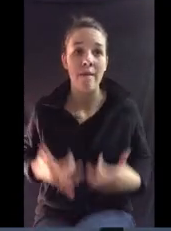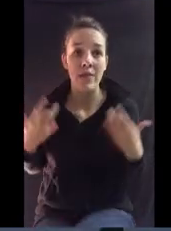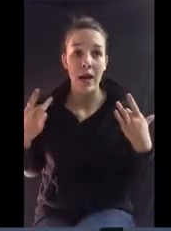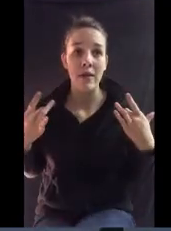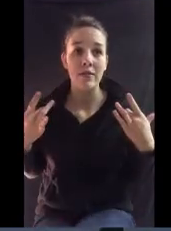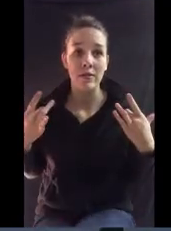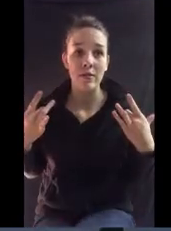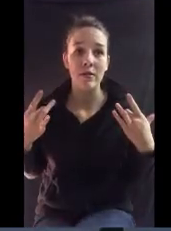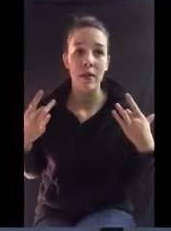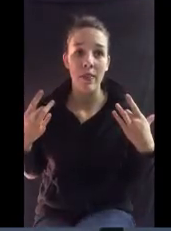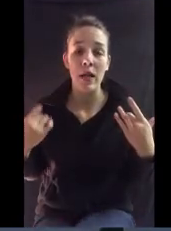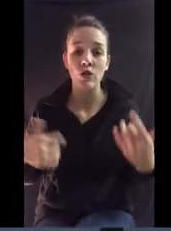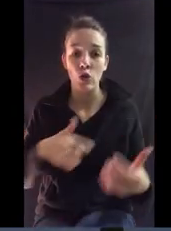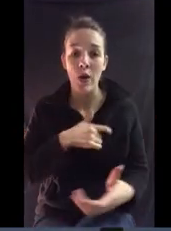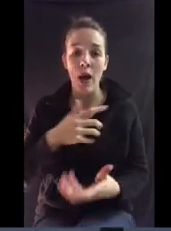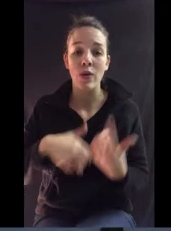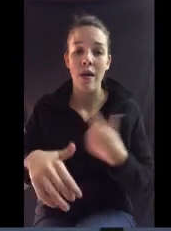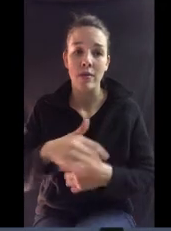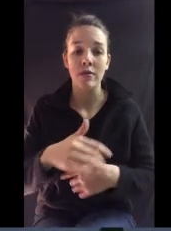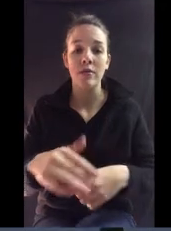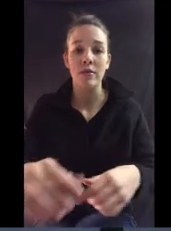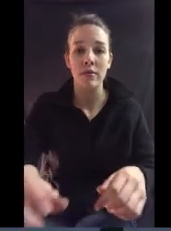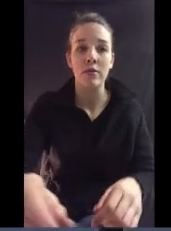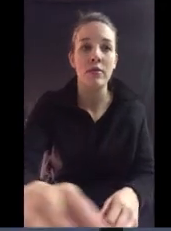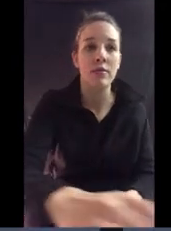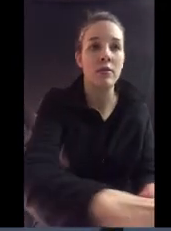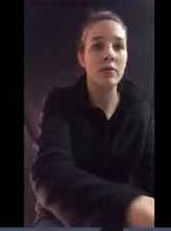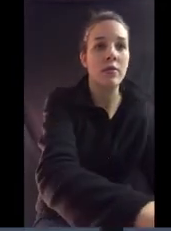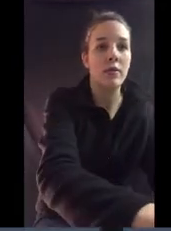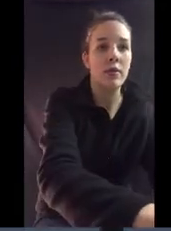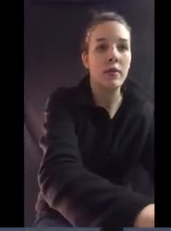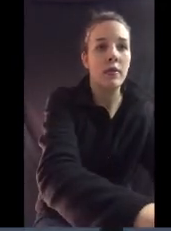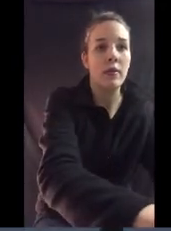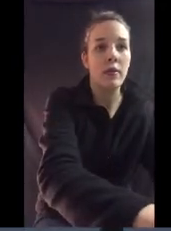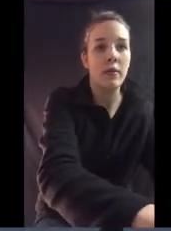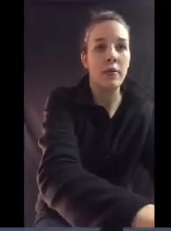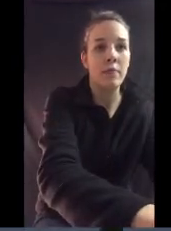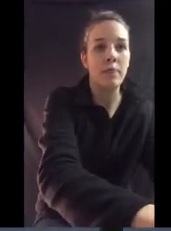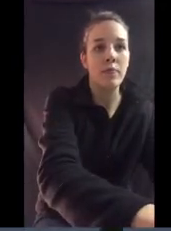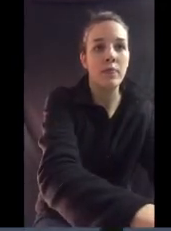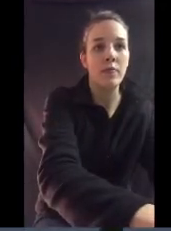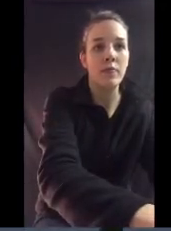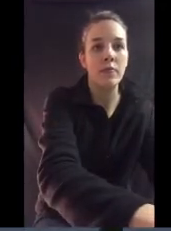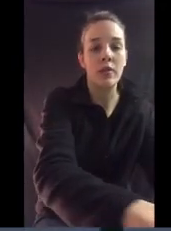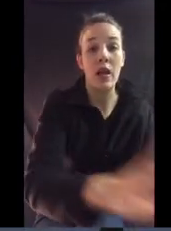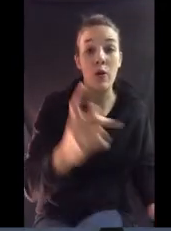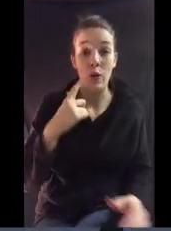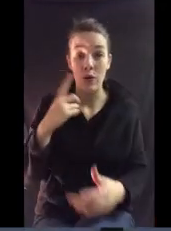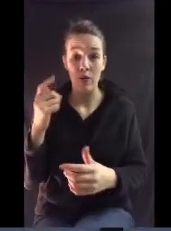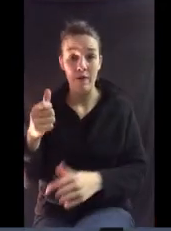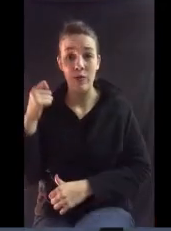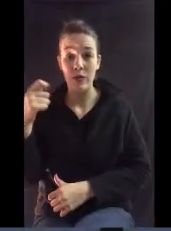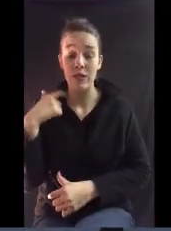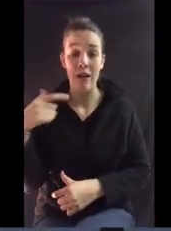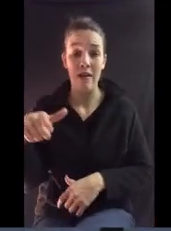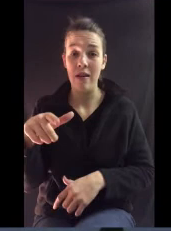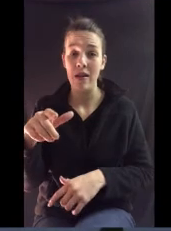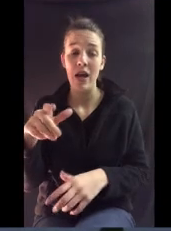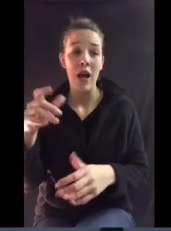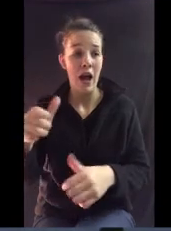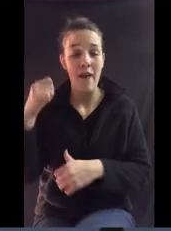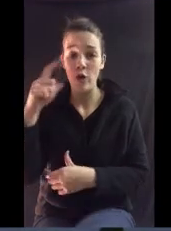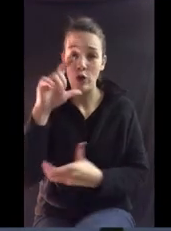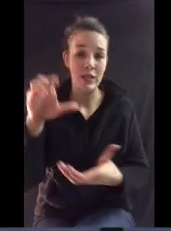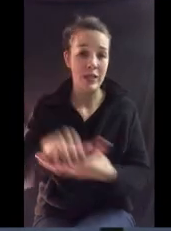to influence the events which surround us. I refuse to believe that we are unable to influence the events